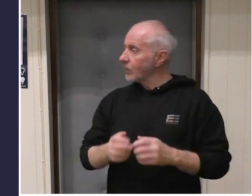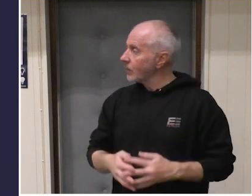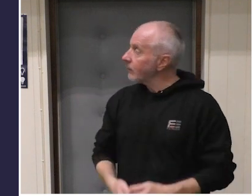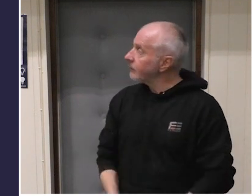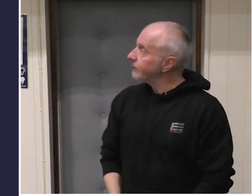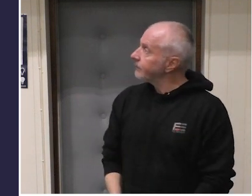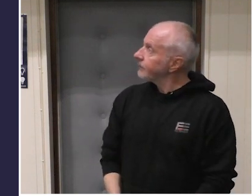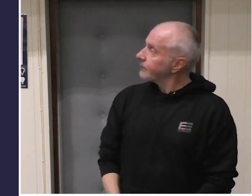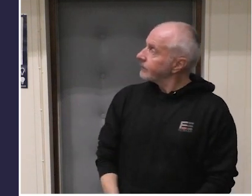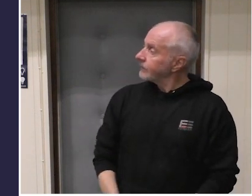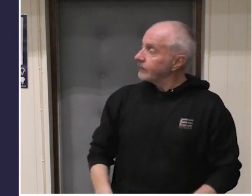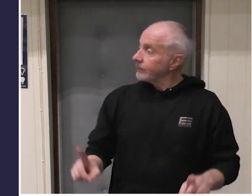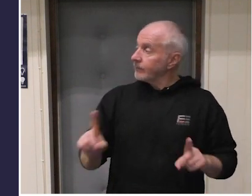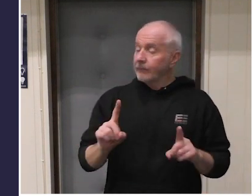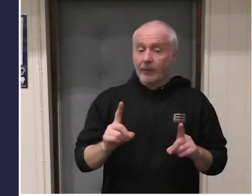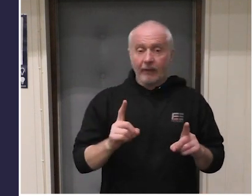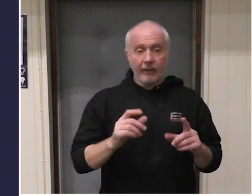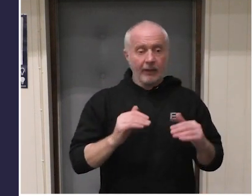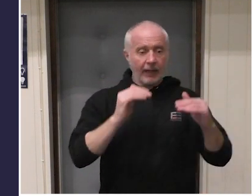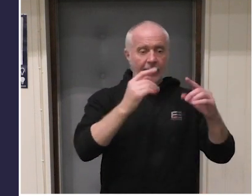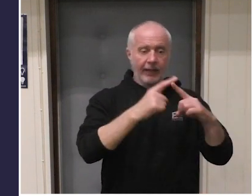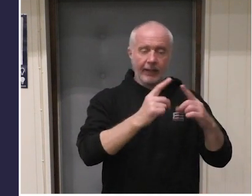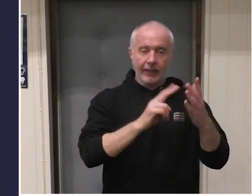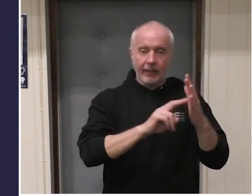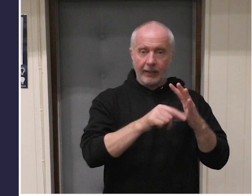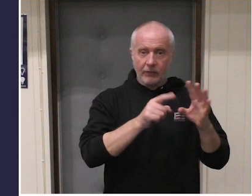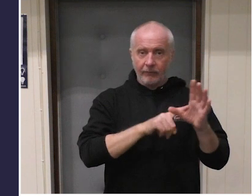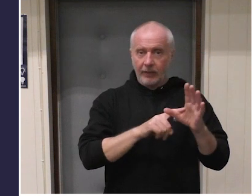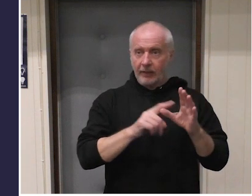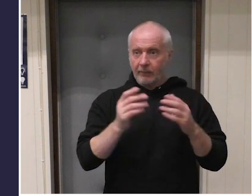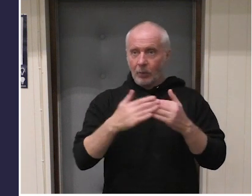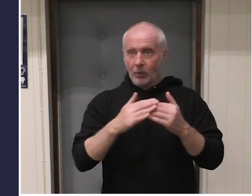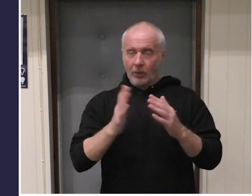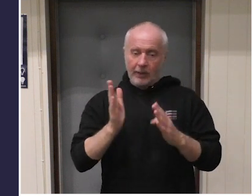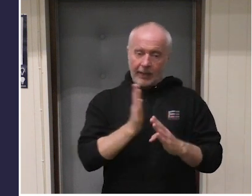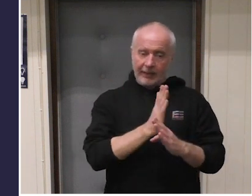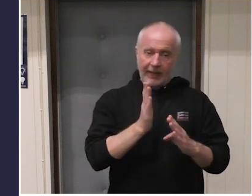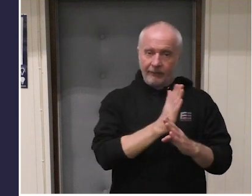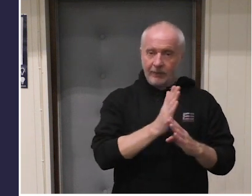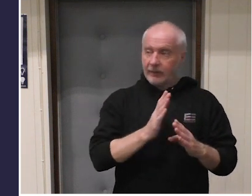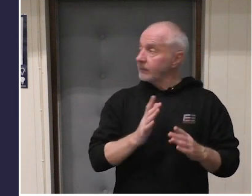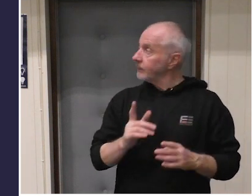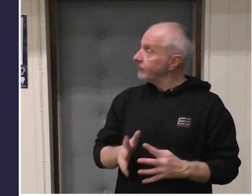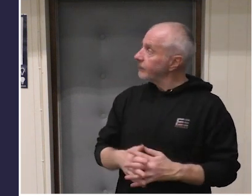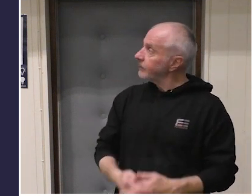basically happening is that we have a high entropy, there's more and more states on the left-hand side, which gives you poor patterning,